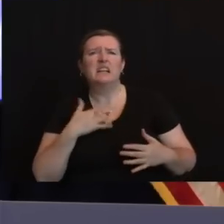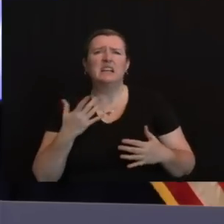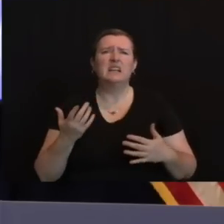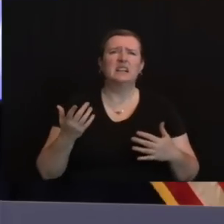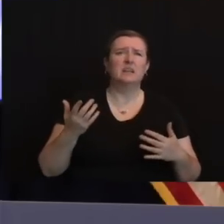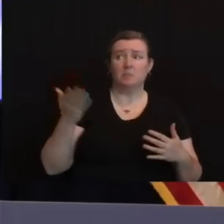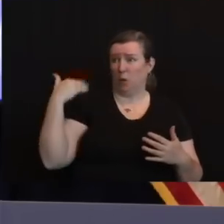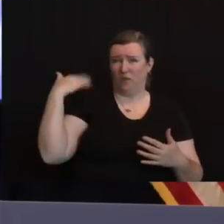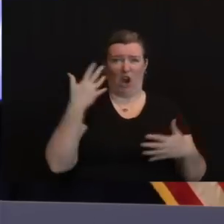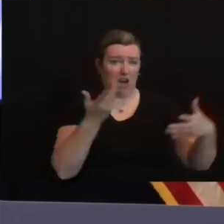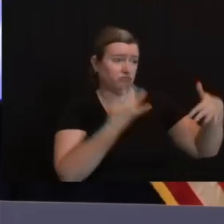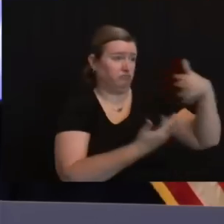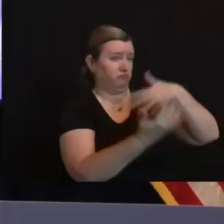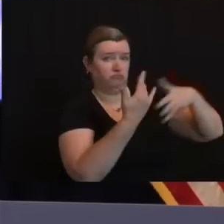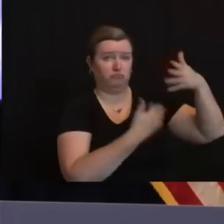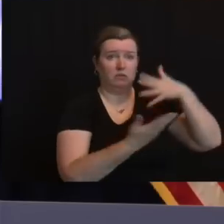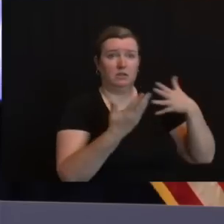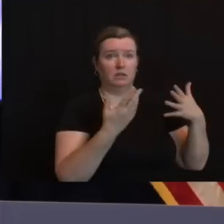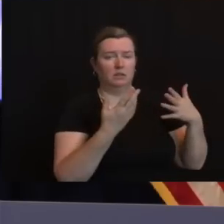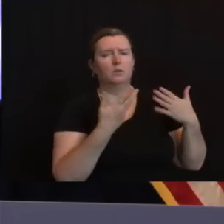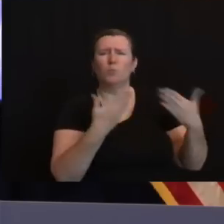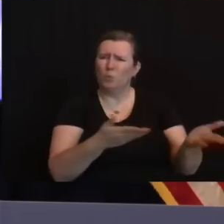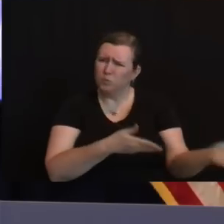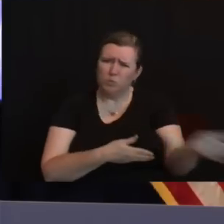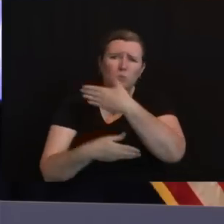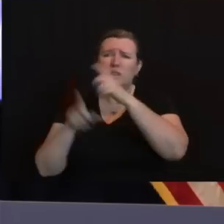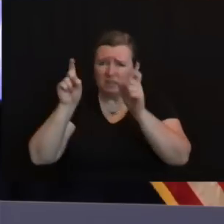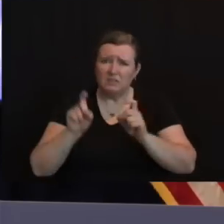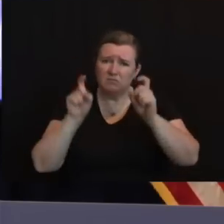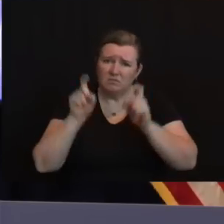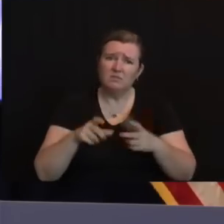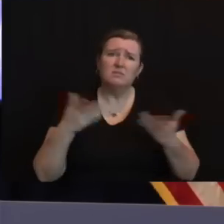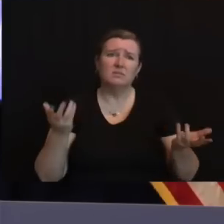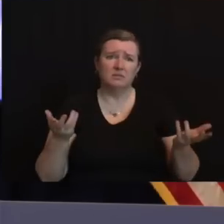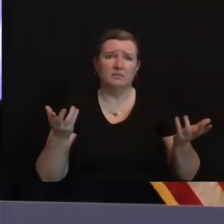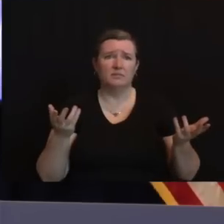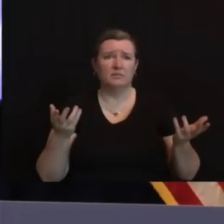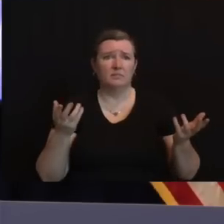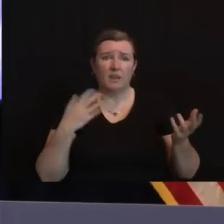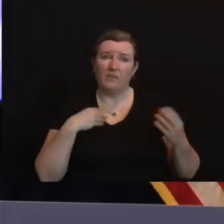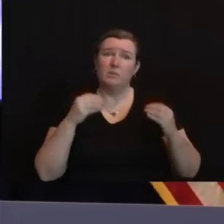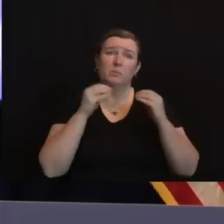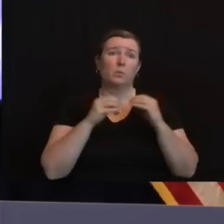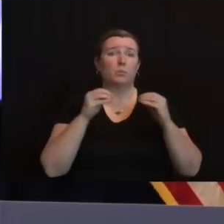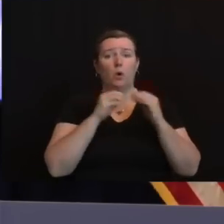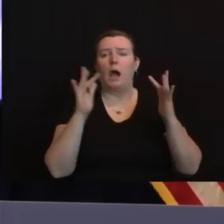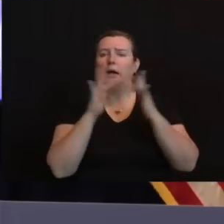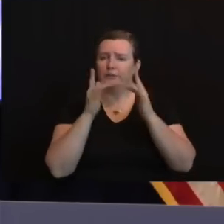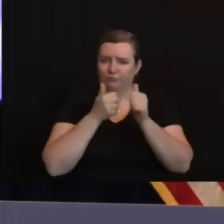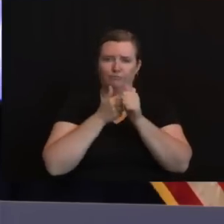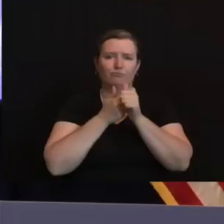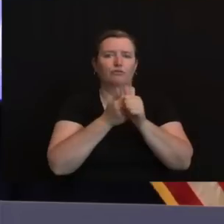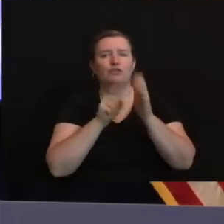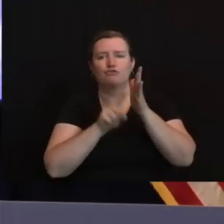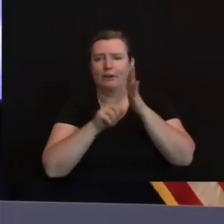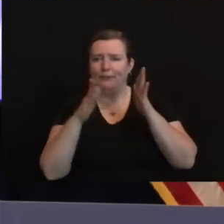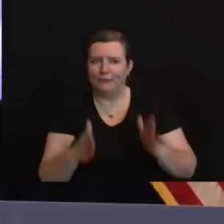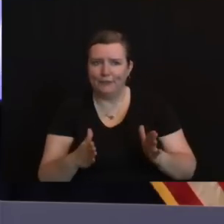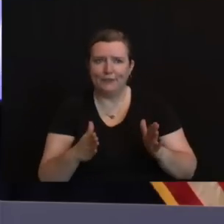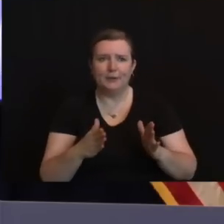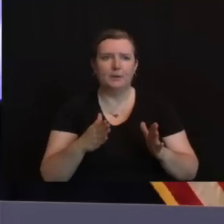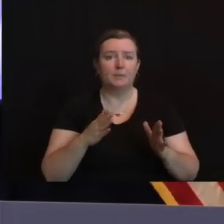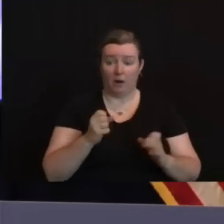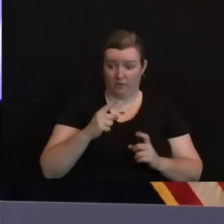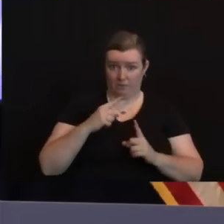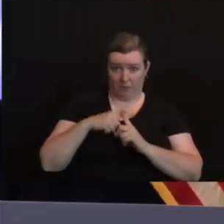spaces. As the governor mentioned, we are scaling up contact tracers so that once someone gets test positive,